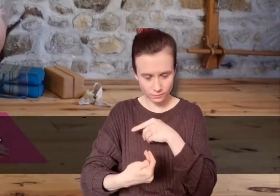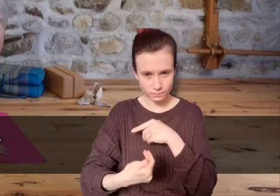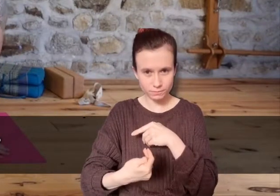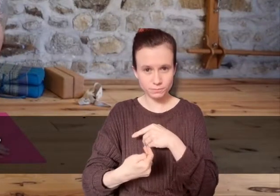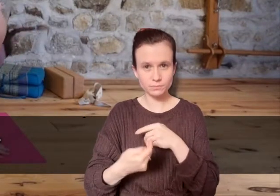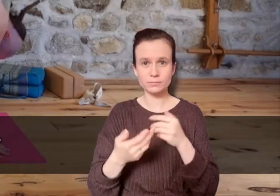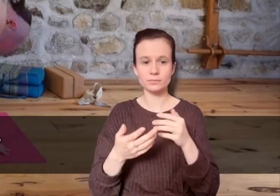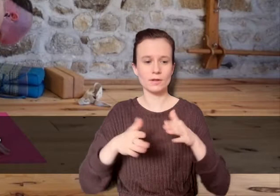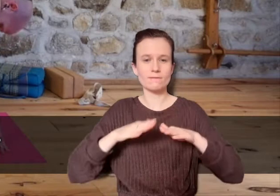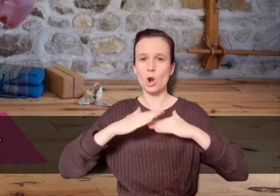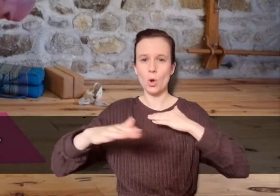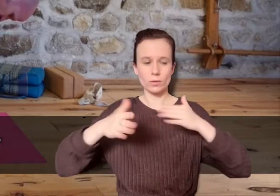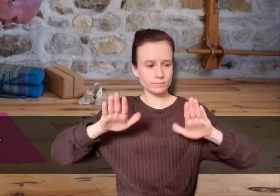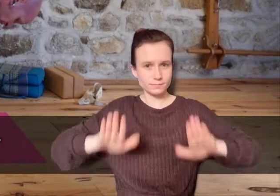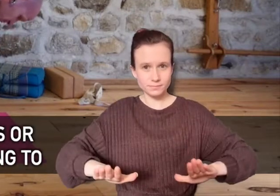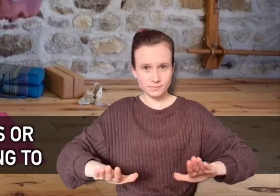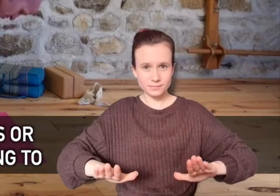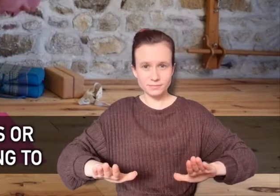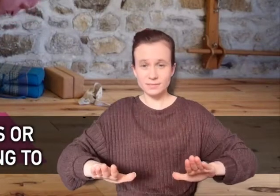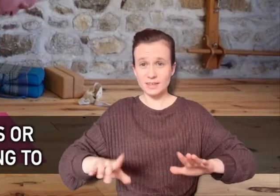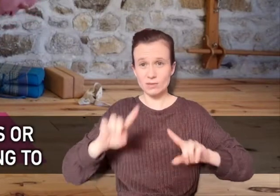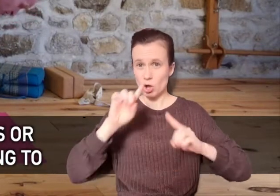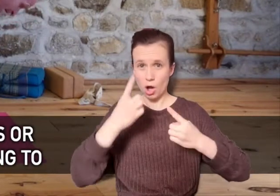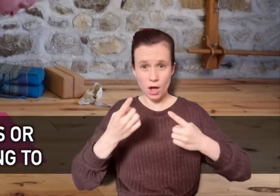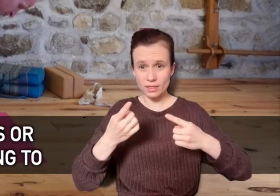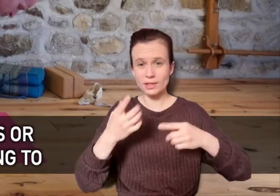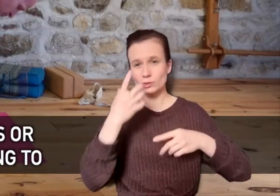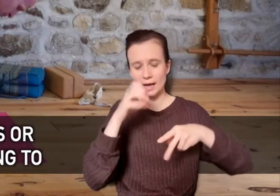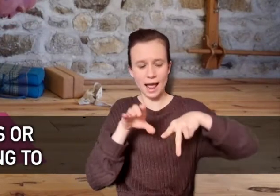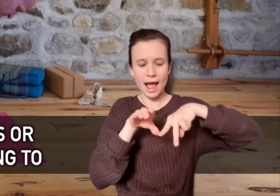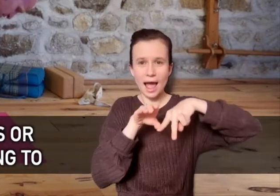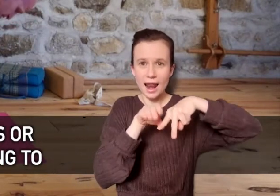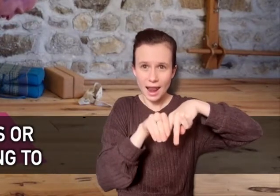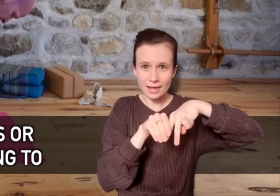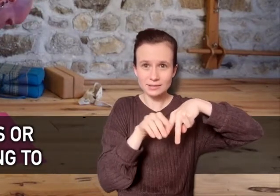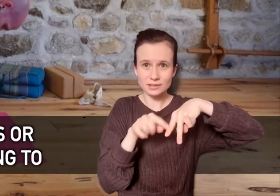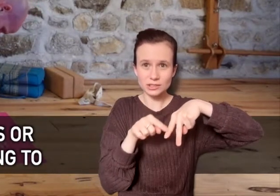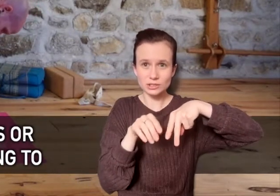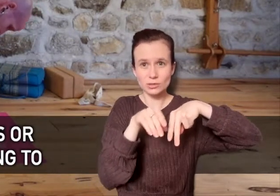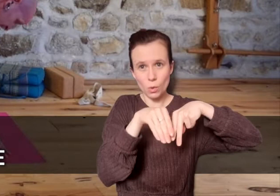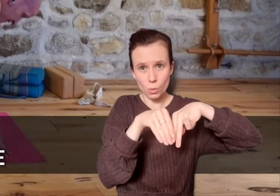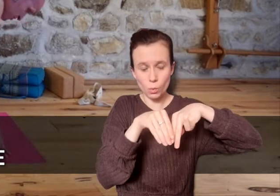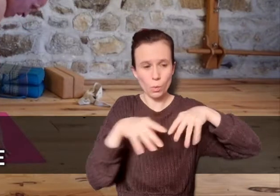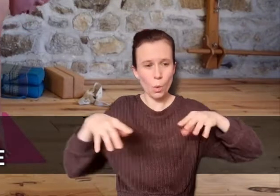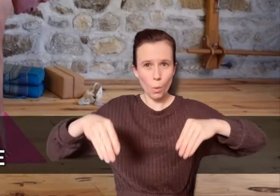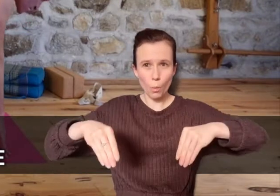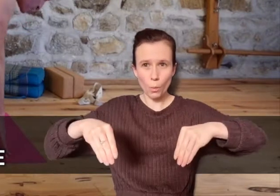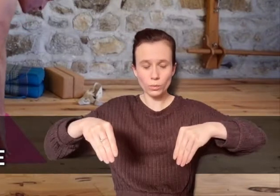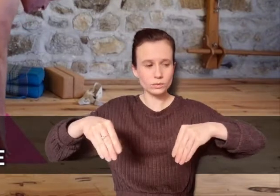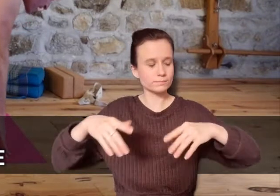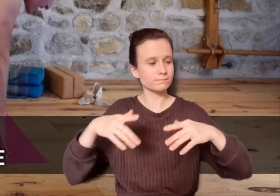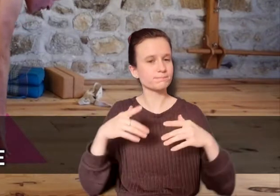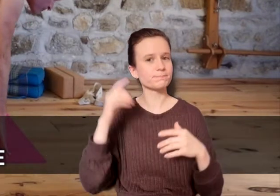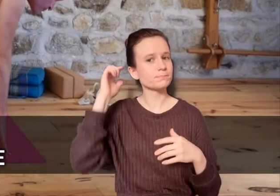you can. If it's a bit much, feel free to place your hands on your ankles or your shins. From there, you're going to lift your head and